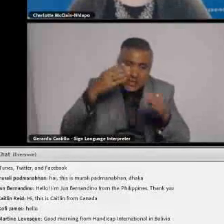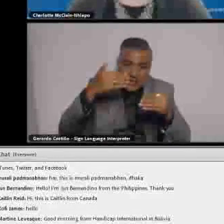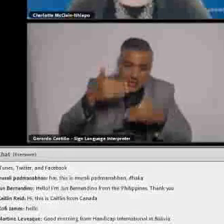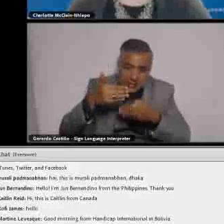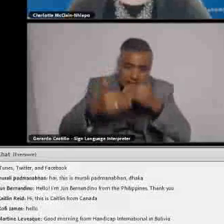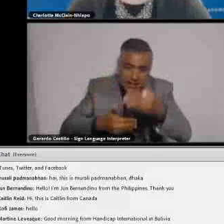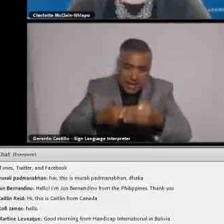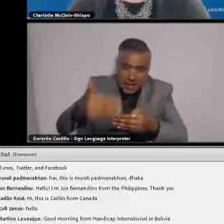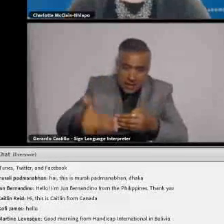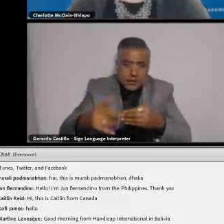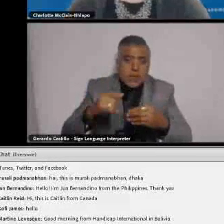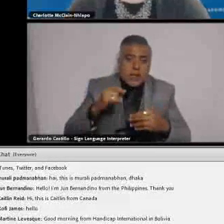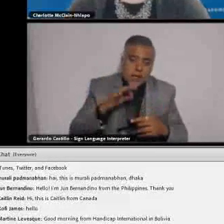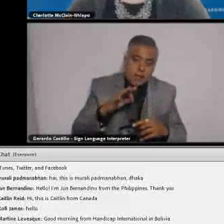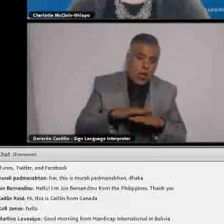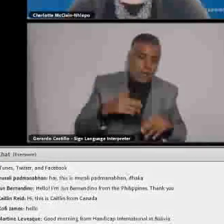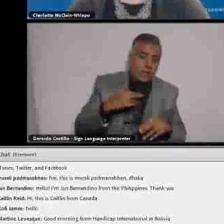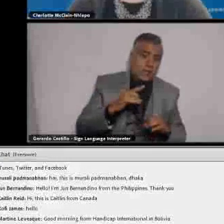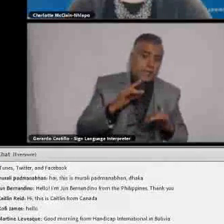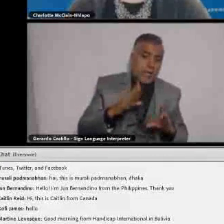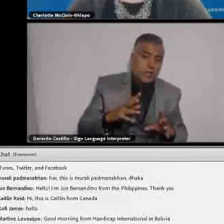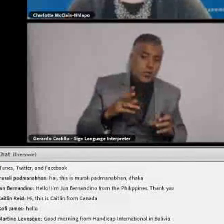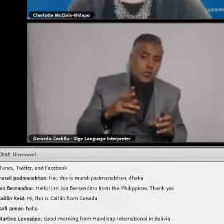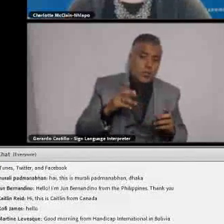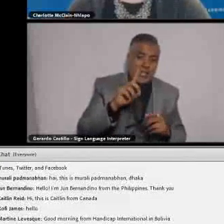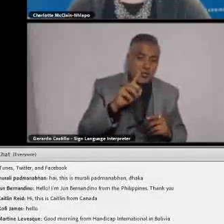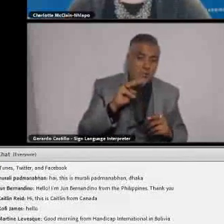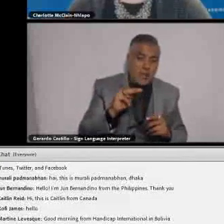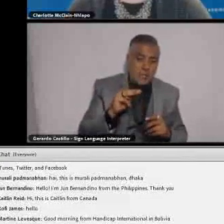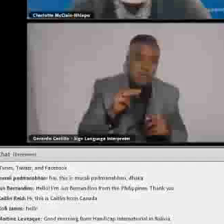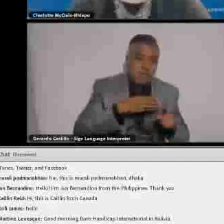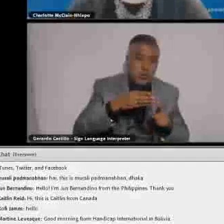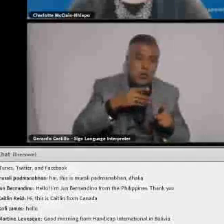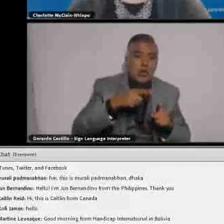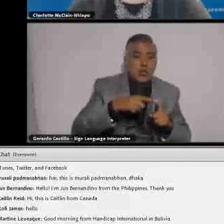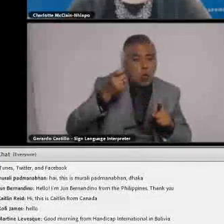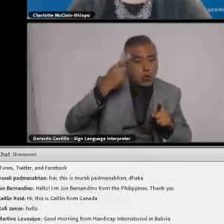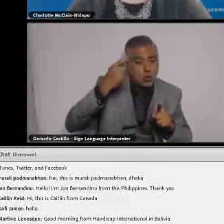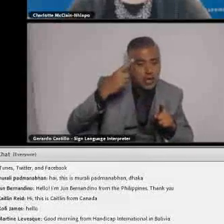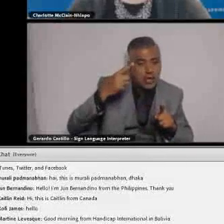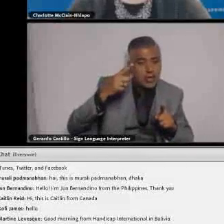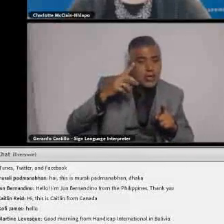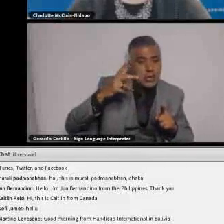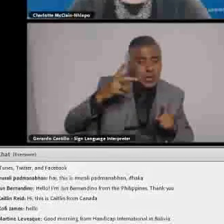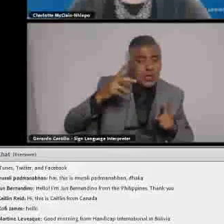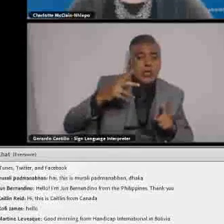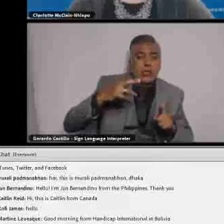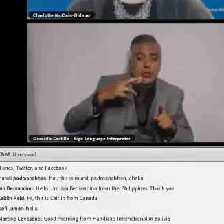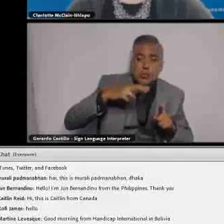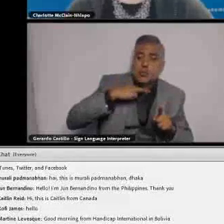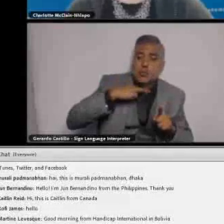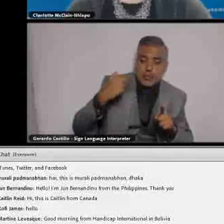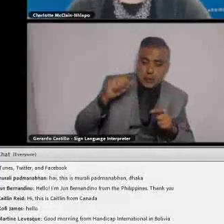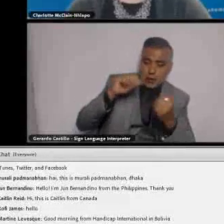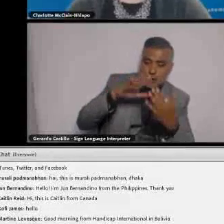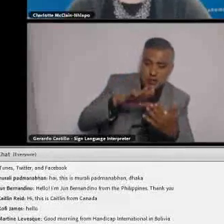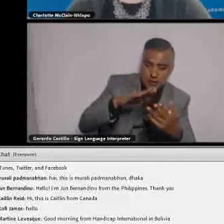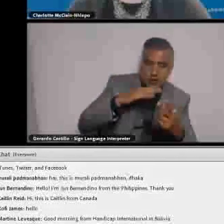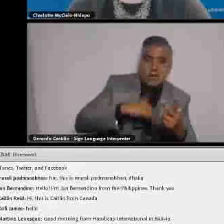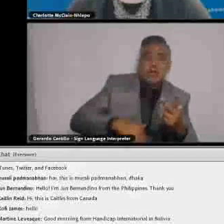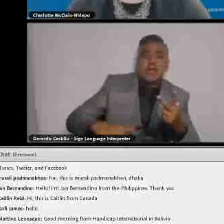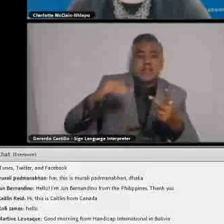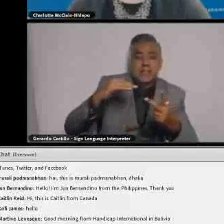from the disaster risk management field are just understanding, so assessing your risk, understanding the risk that you're facing, the second step of doing